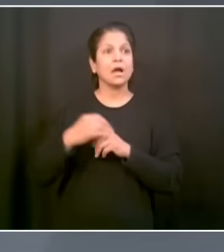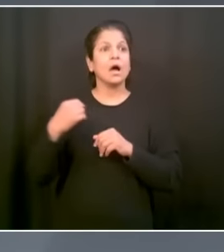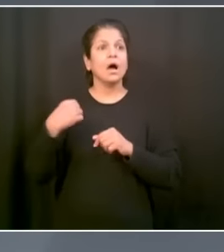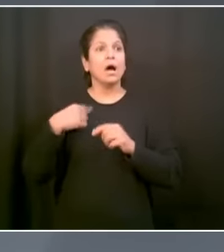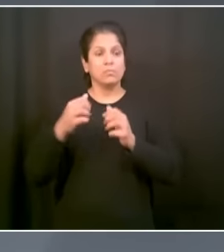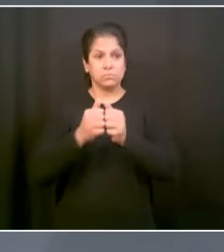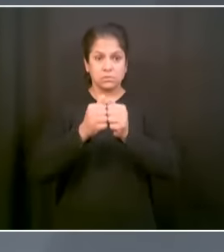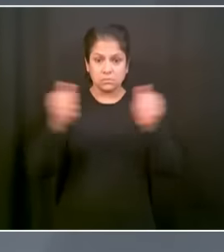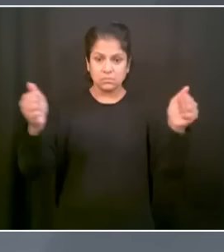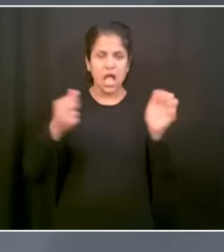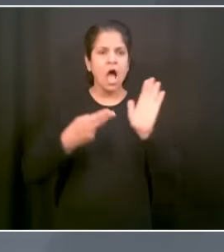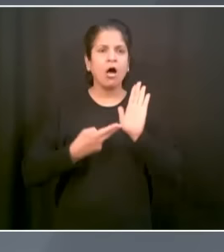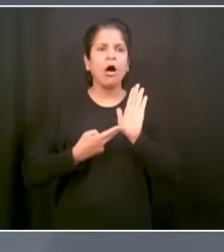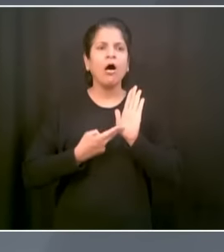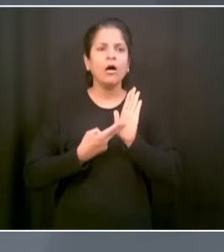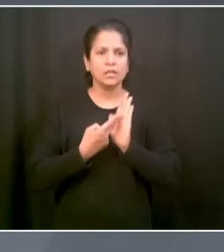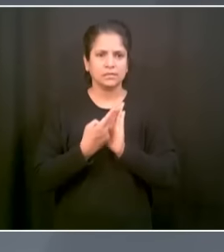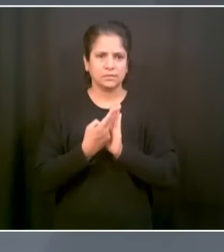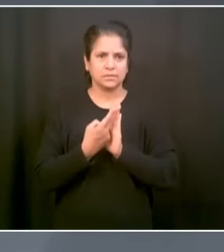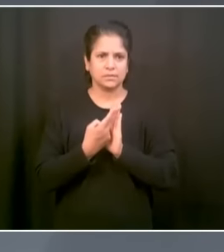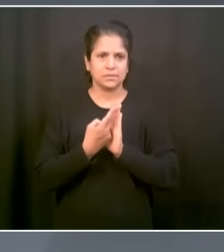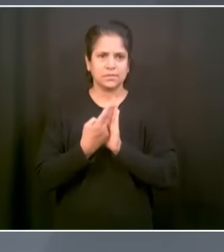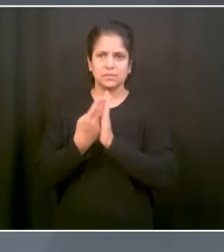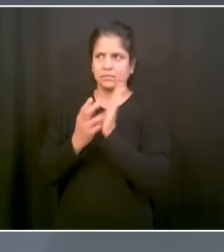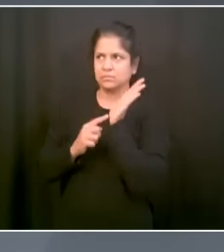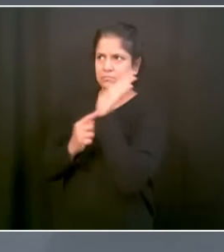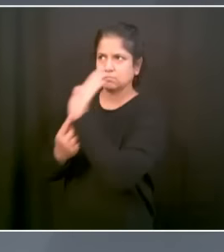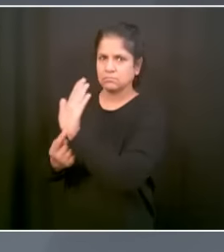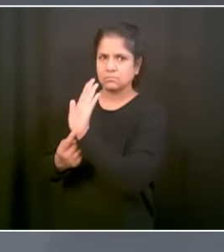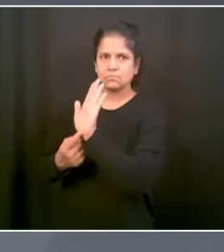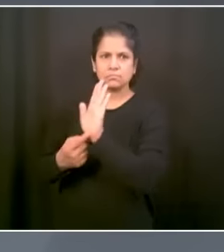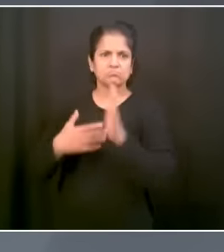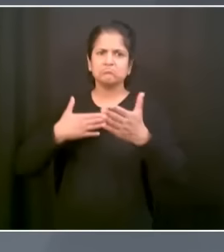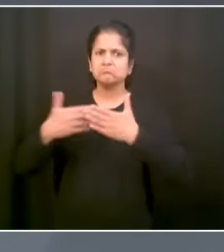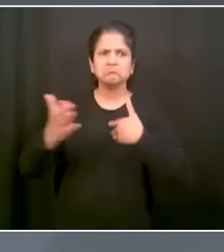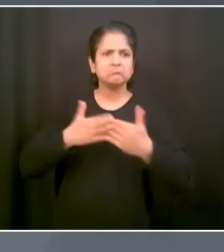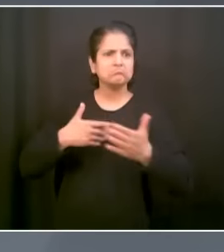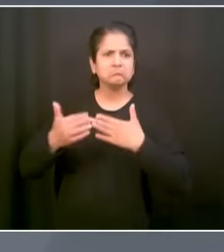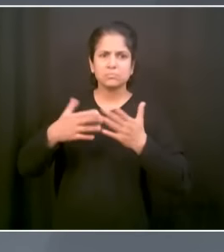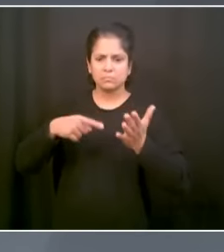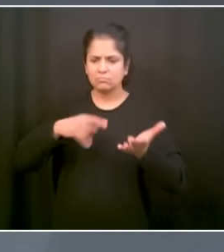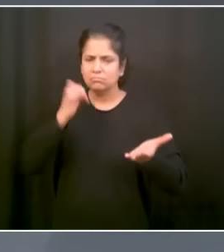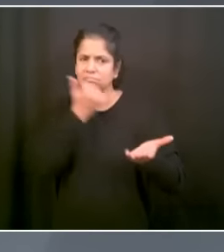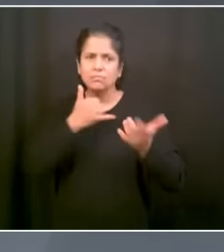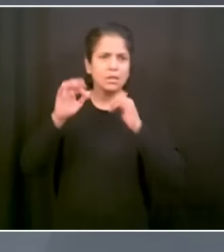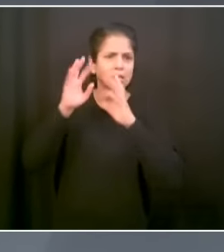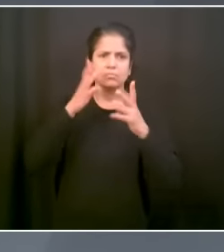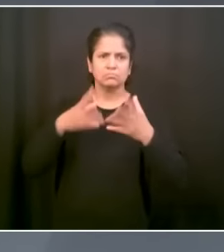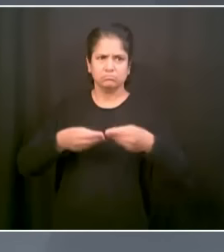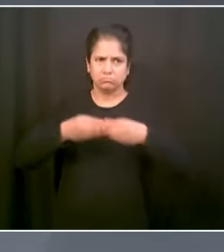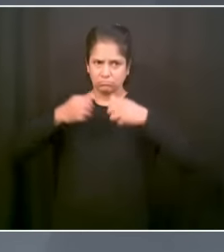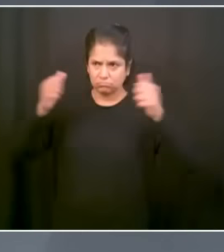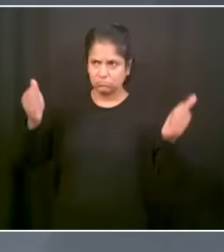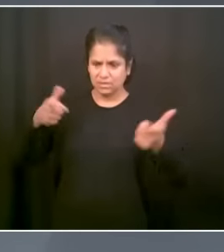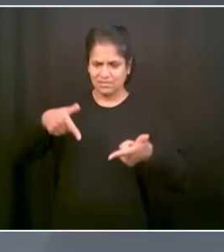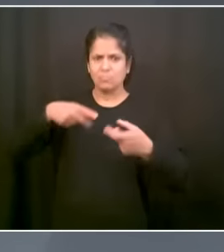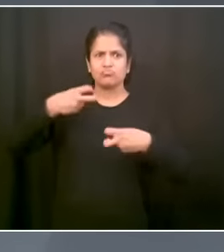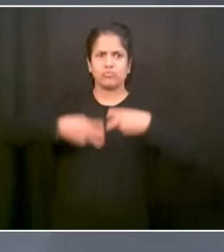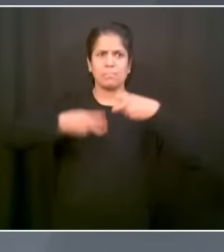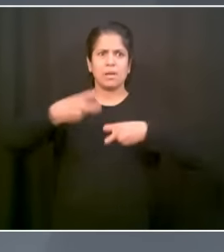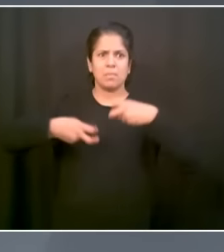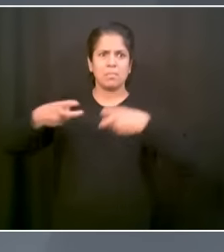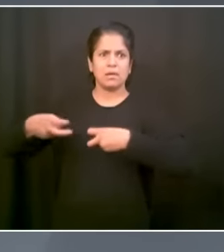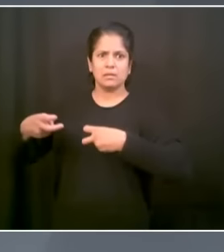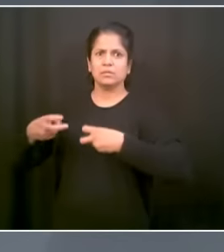team, as well as with legislative leaders, as to the scale of this crisis and the need for us to respond to it in a manner that addresses the enormity